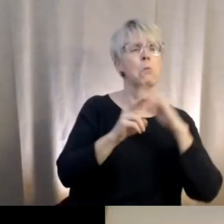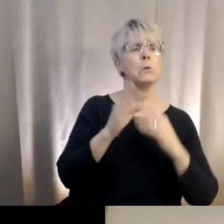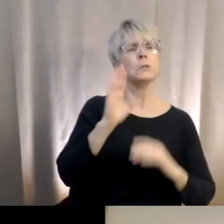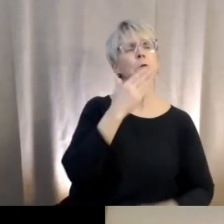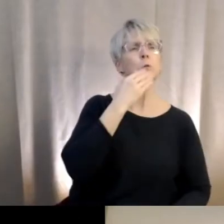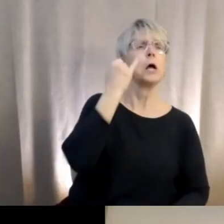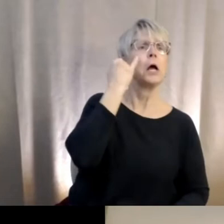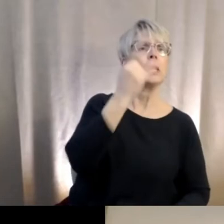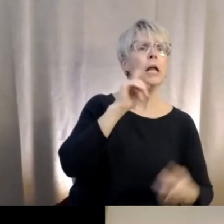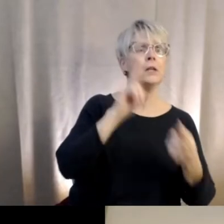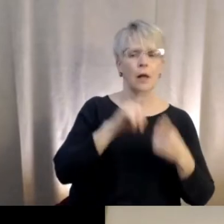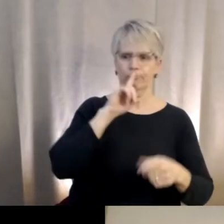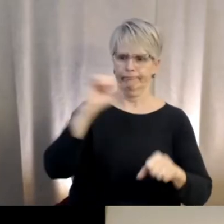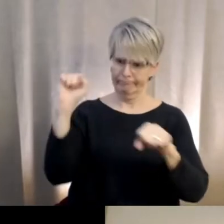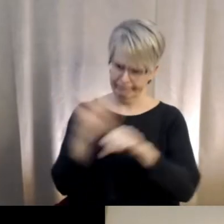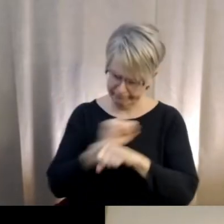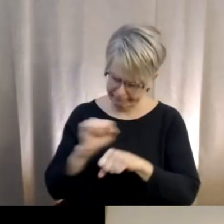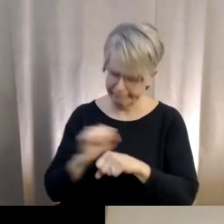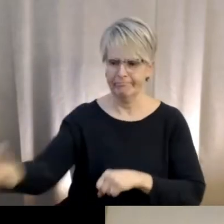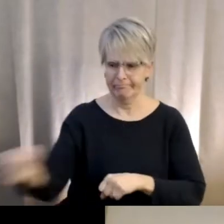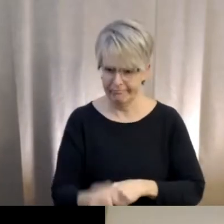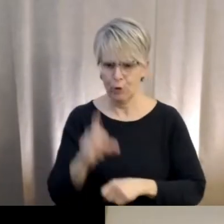to being like, you know what, we should do this?